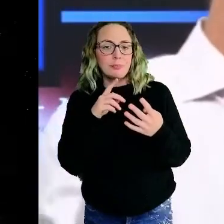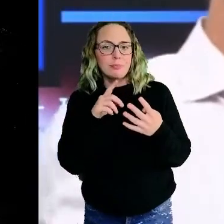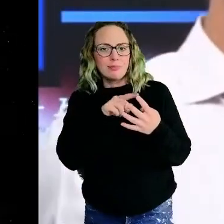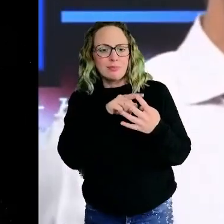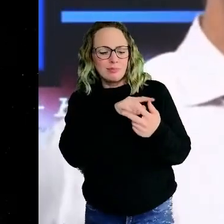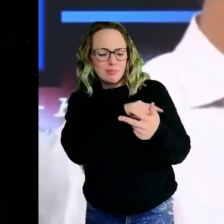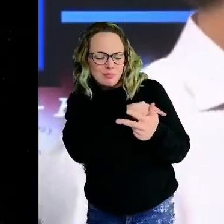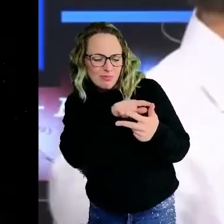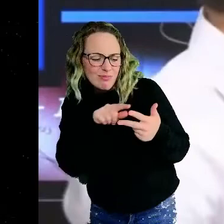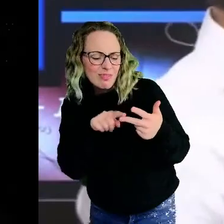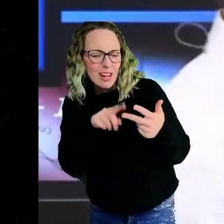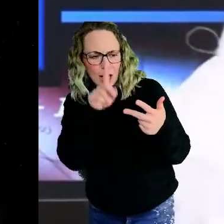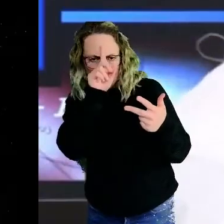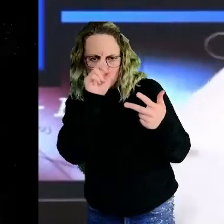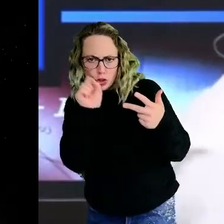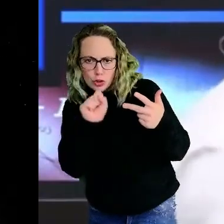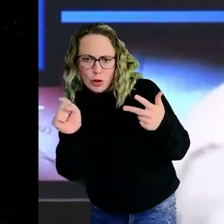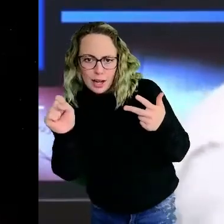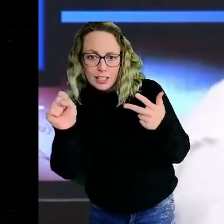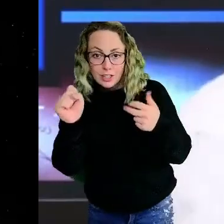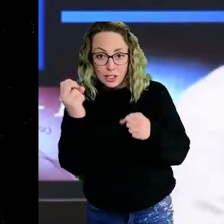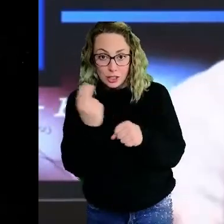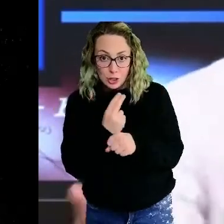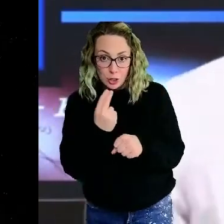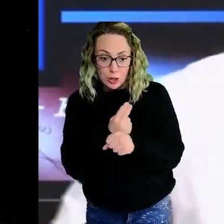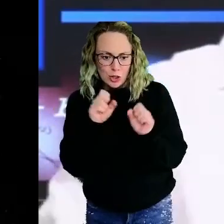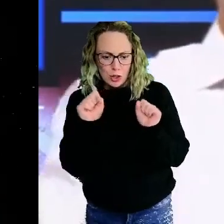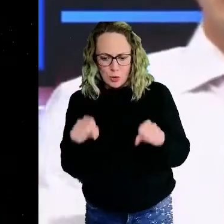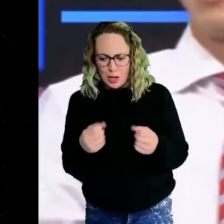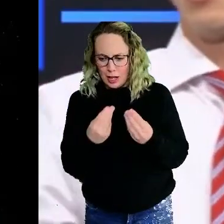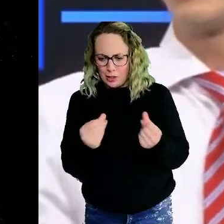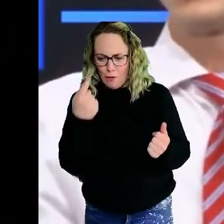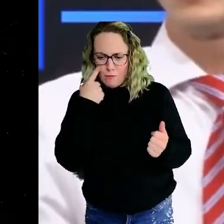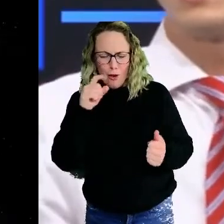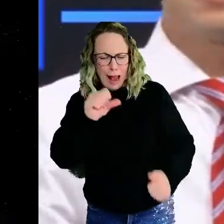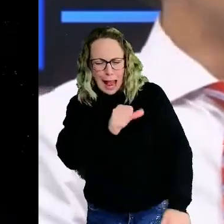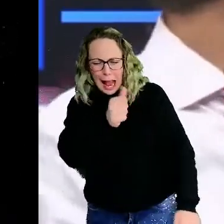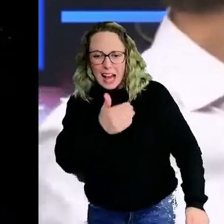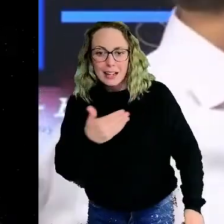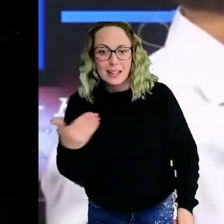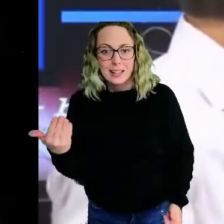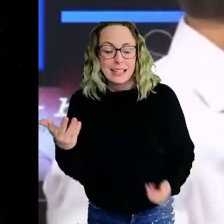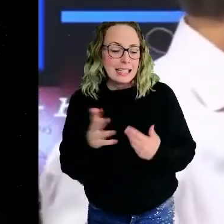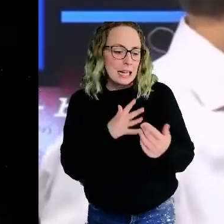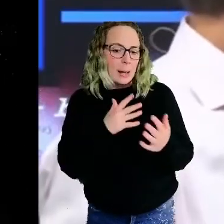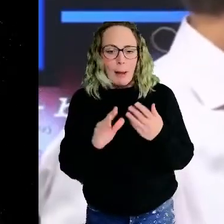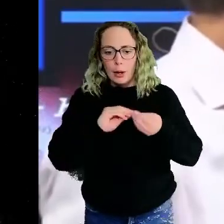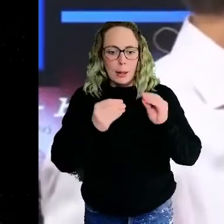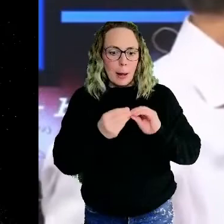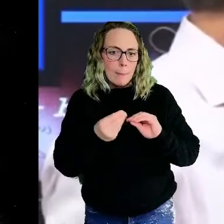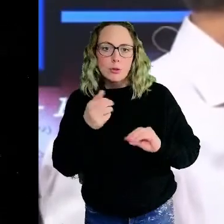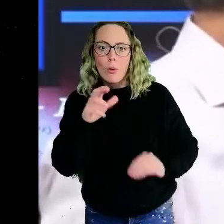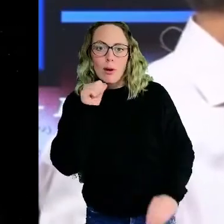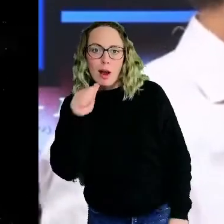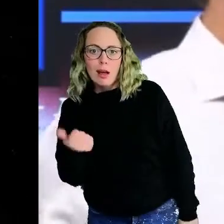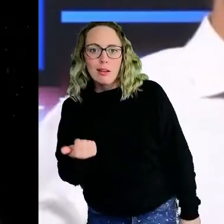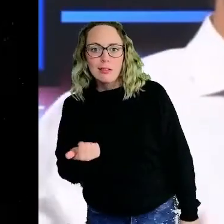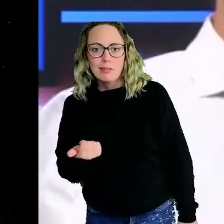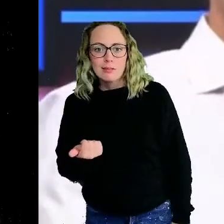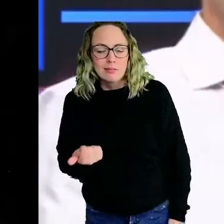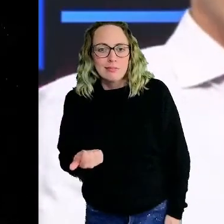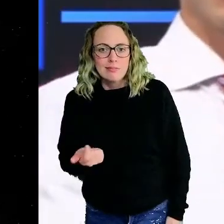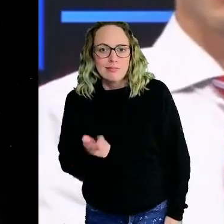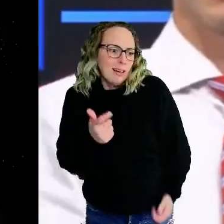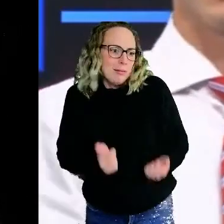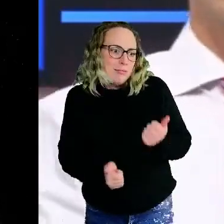all of those strategies, you'll be able to solve for anything, even if there are hardly any numbers. Yeah, that letter,